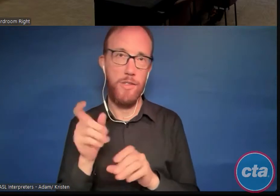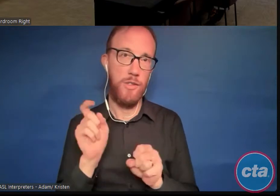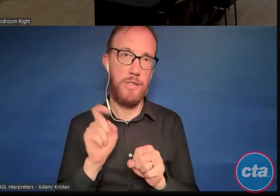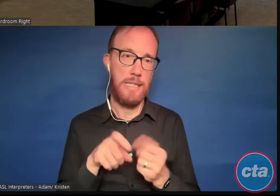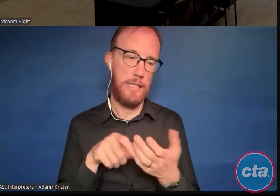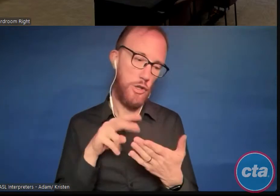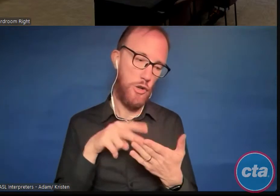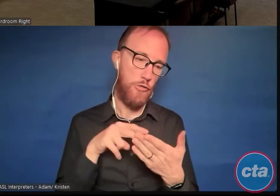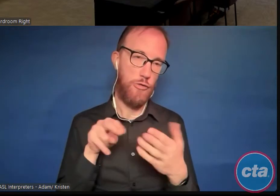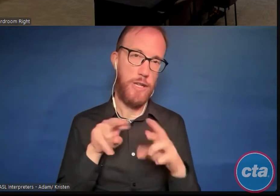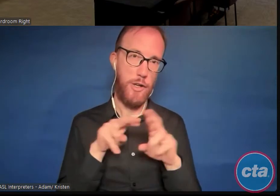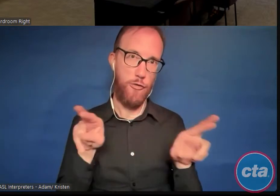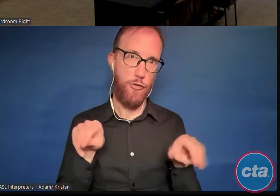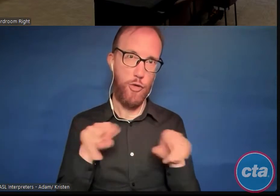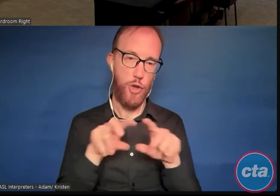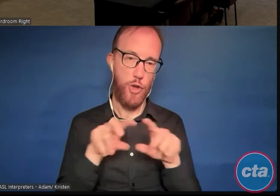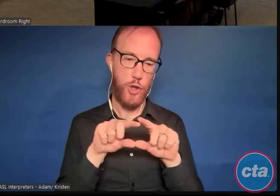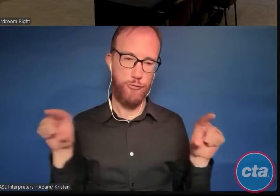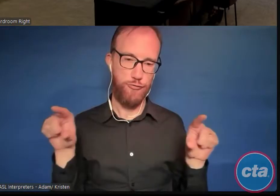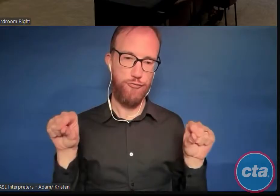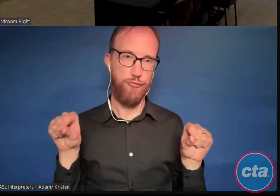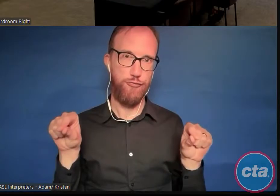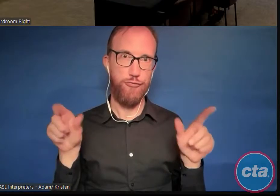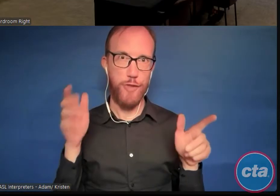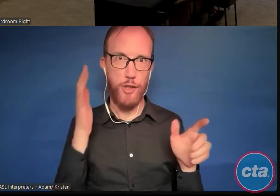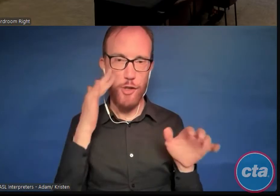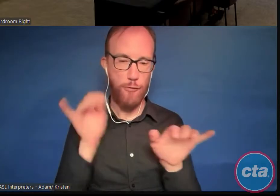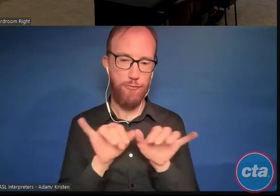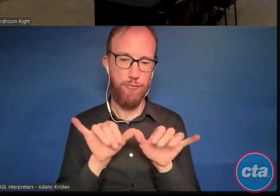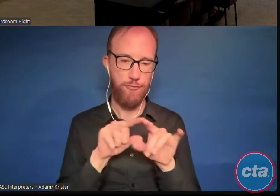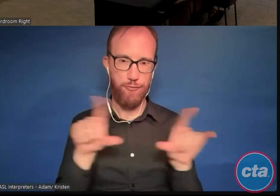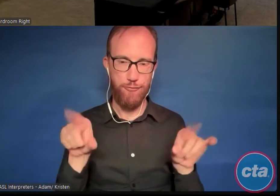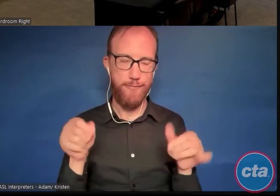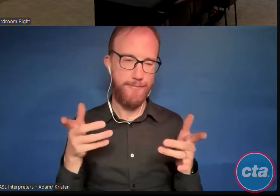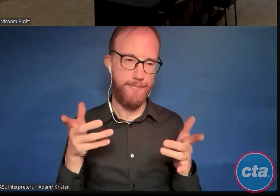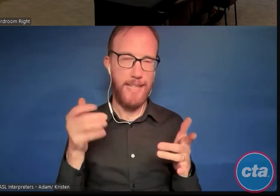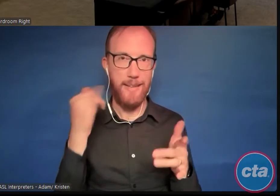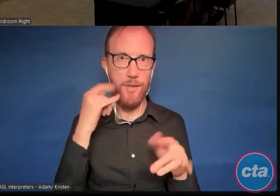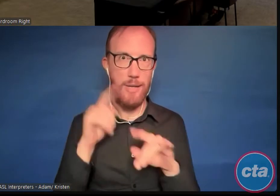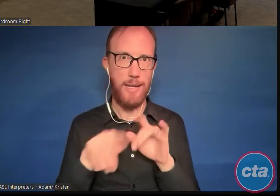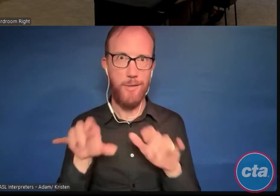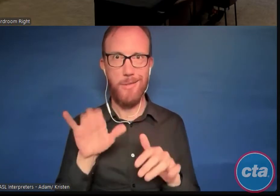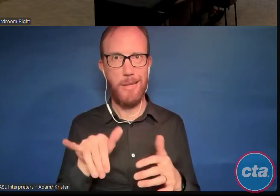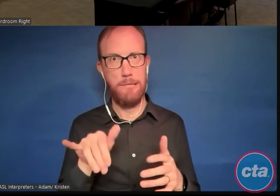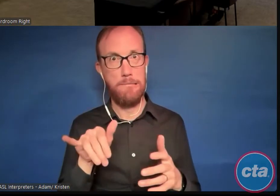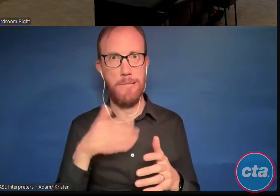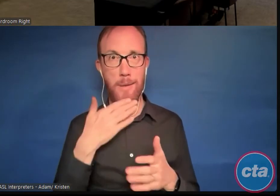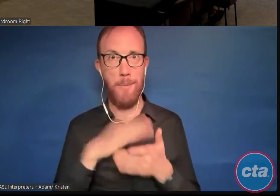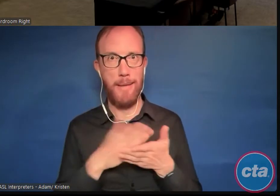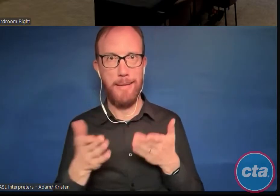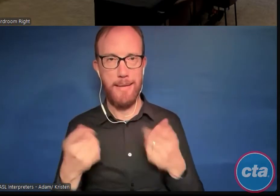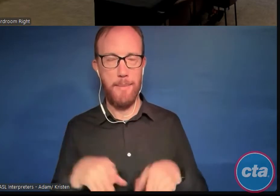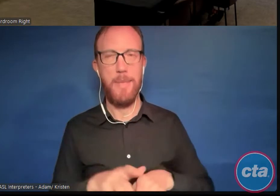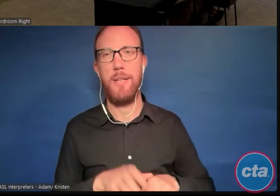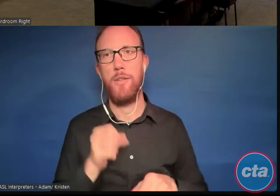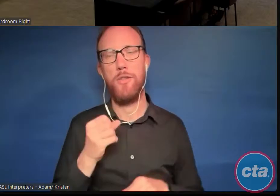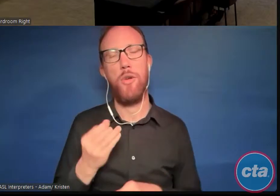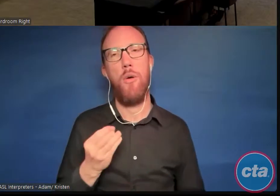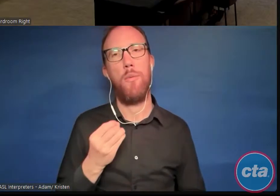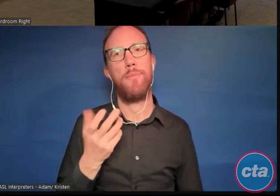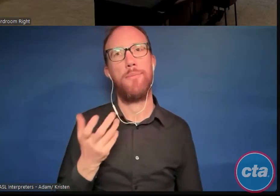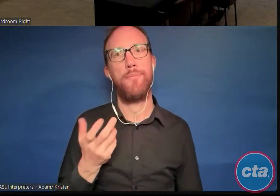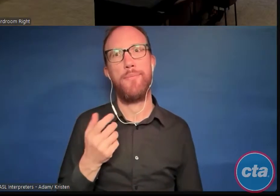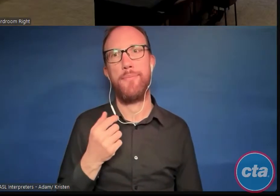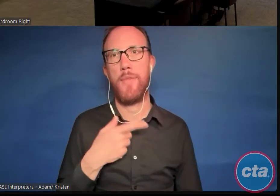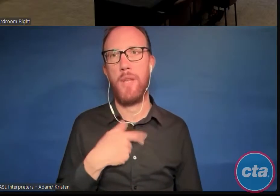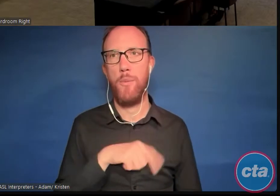bad things happen, right? And so like it really made us